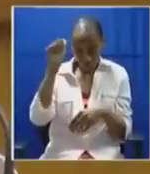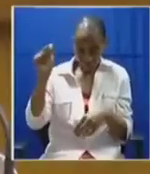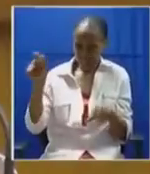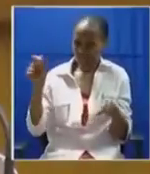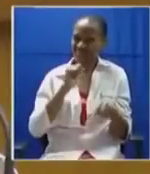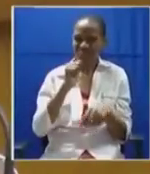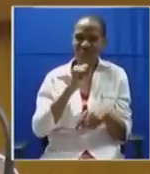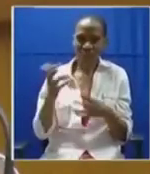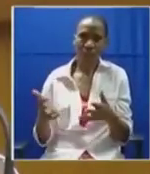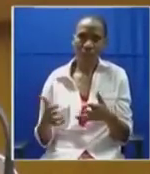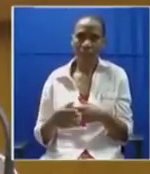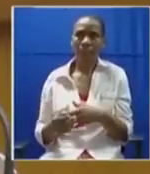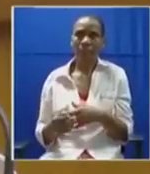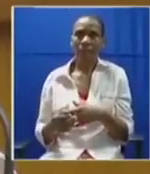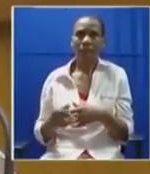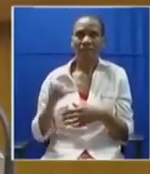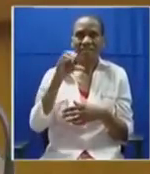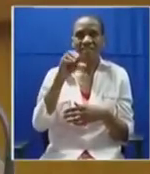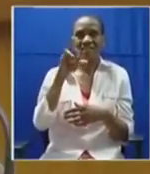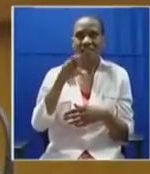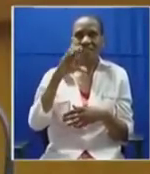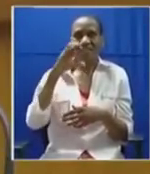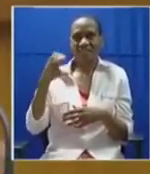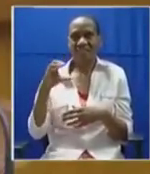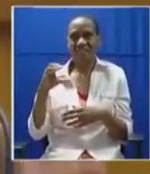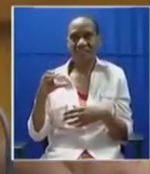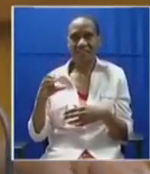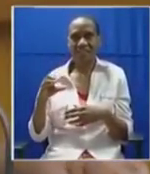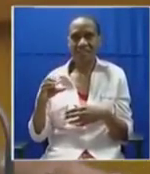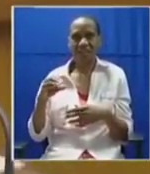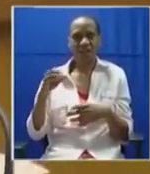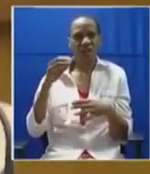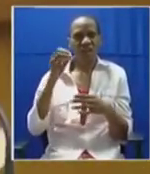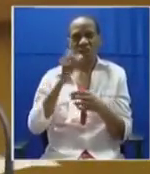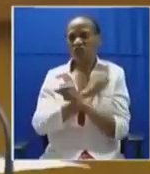the Constitutional Review Committee for the farce